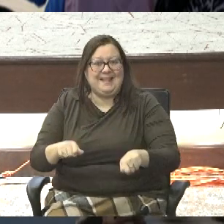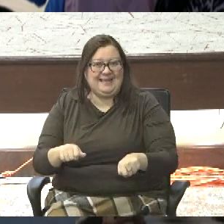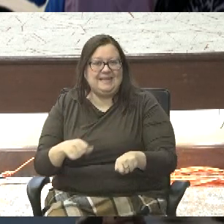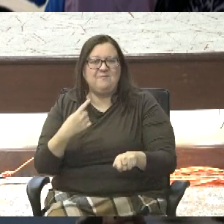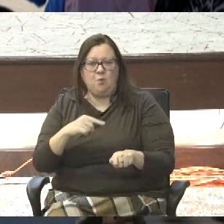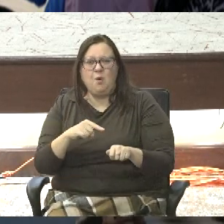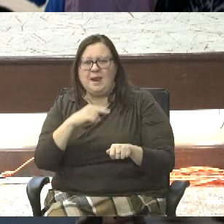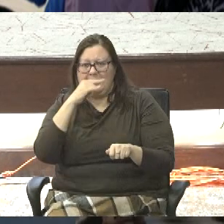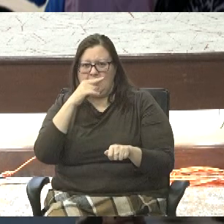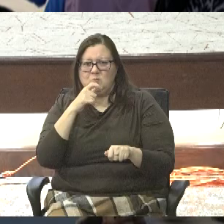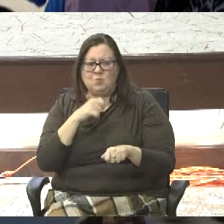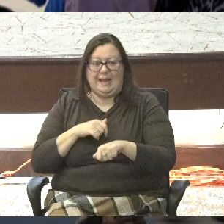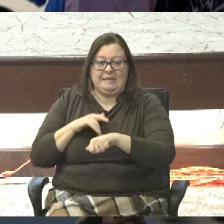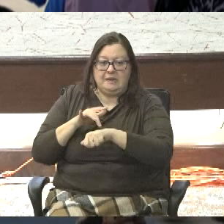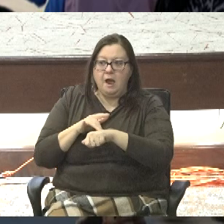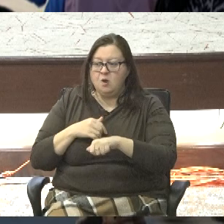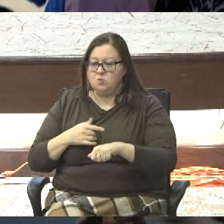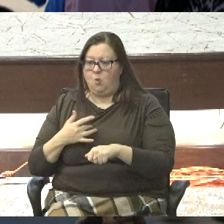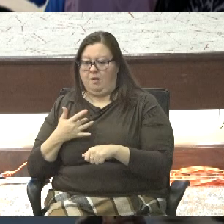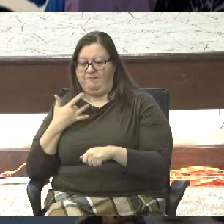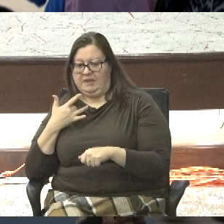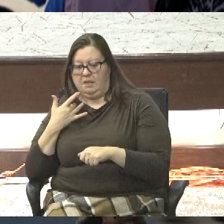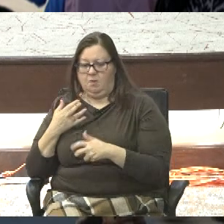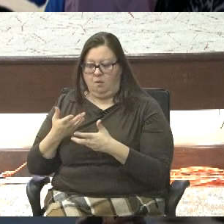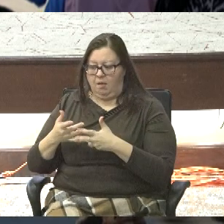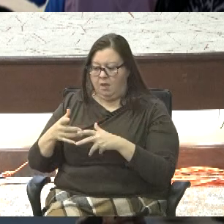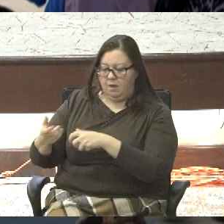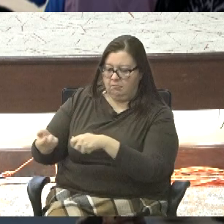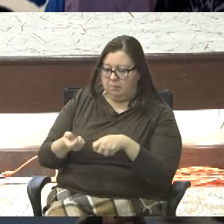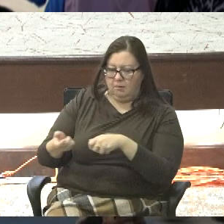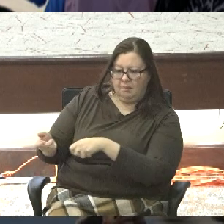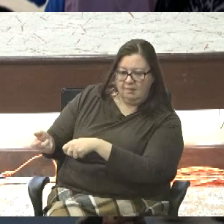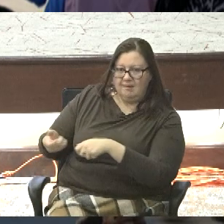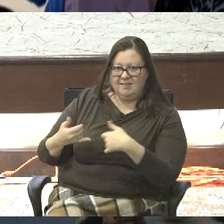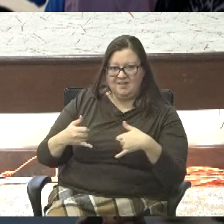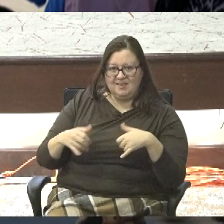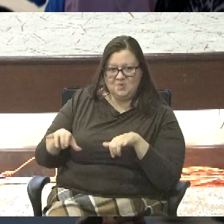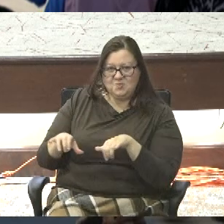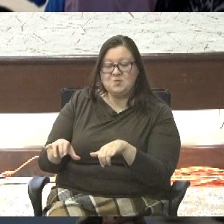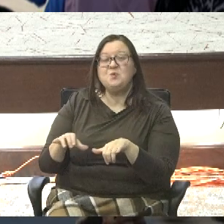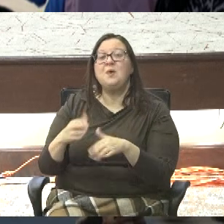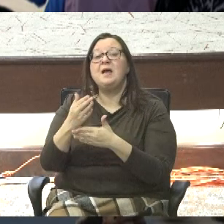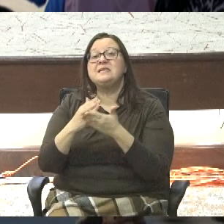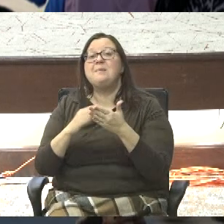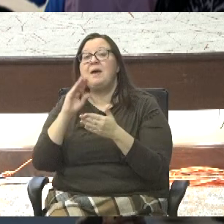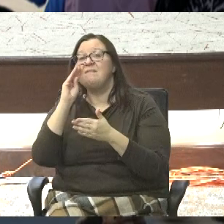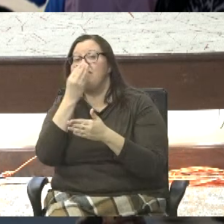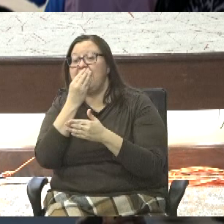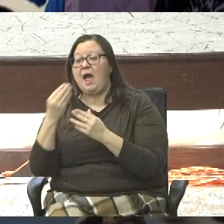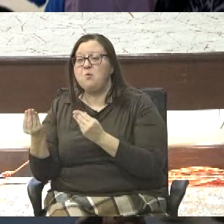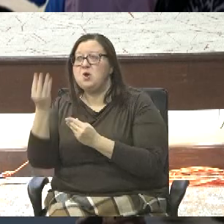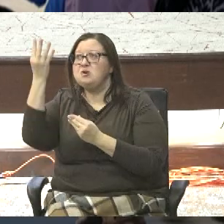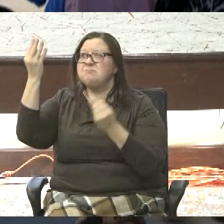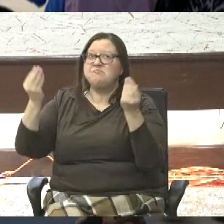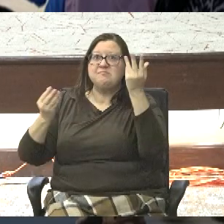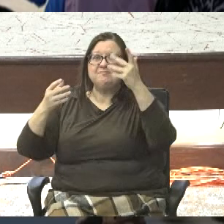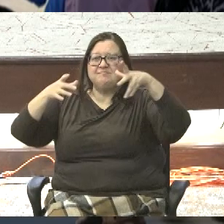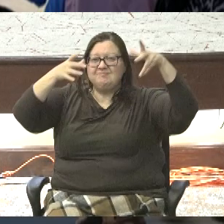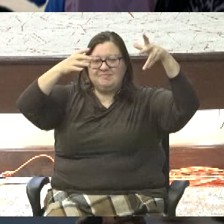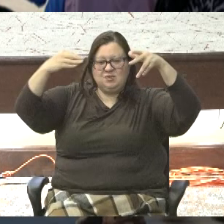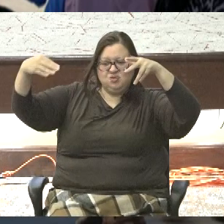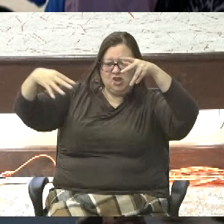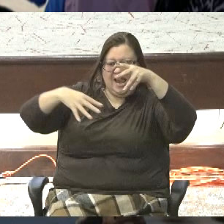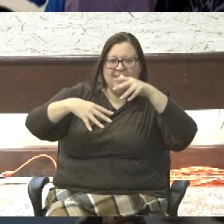And so I mentioned one design that we're really excited to see are these flower shade structures coming up. But then